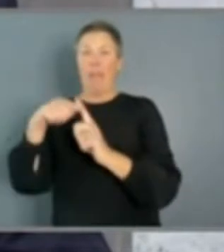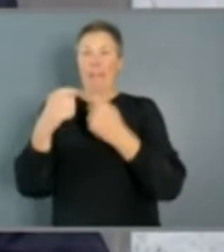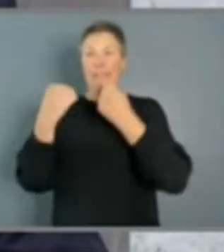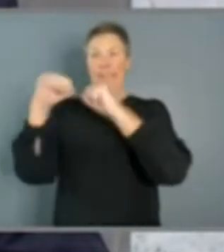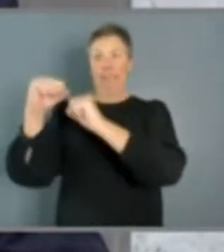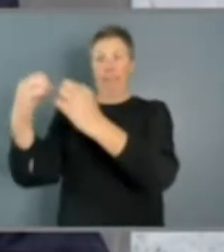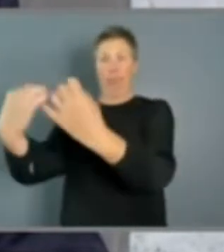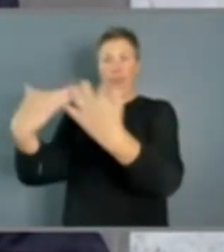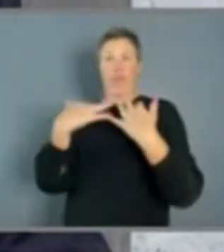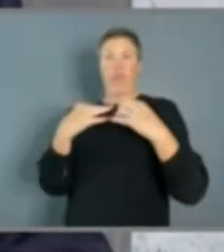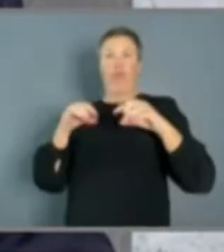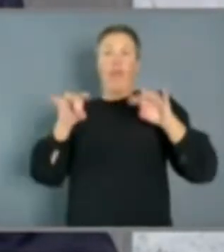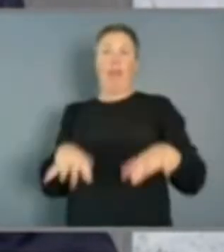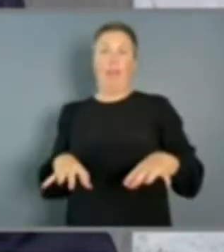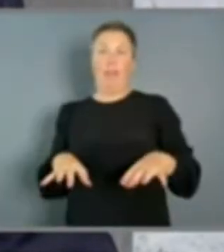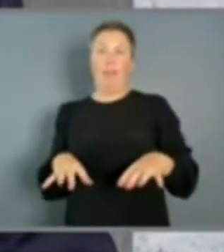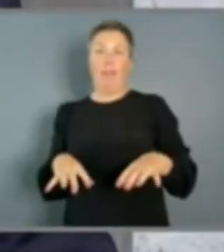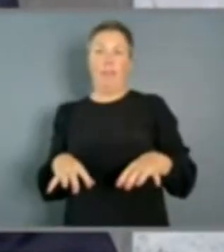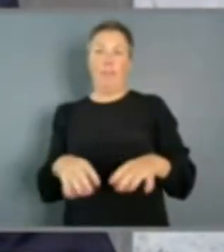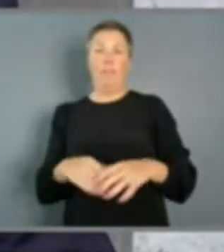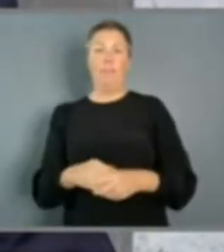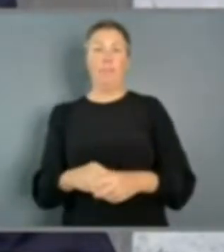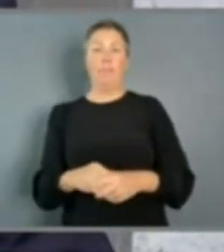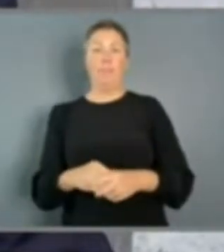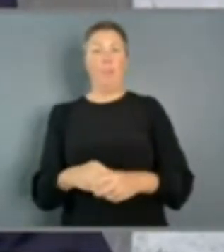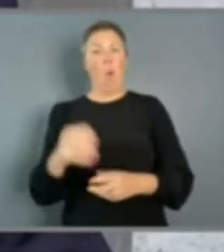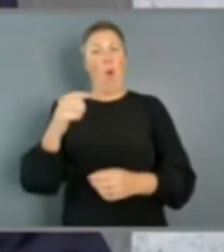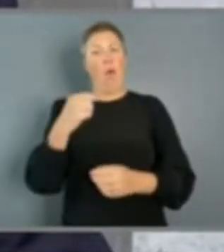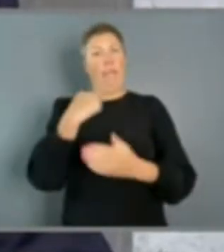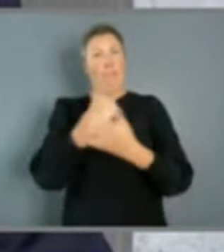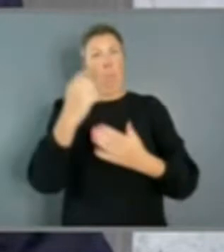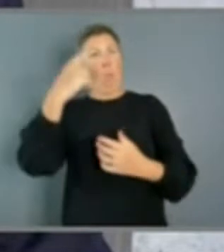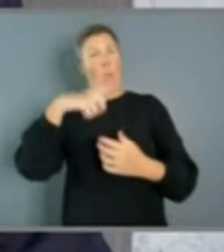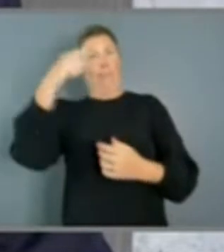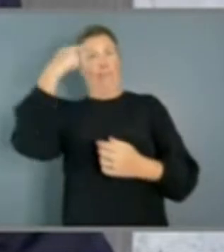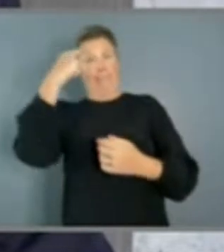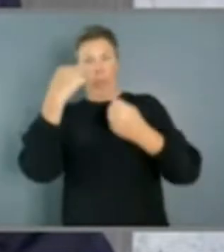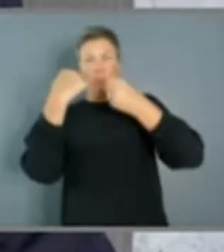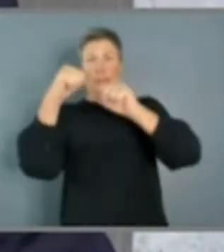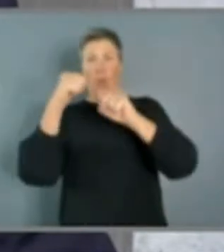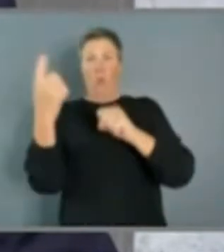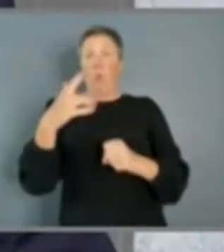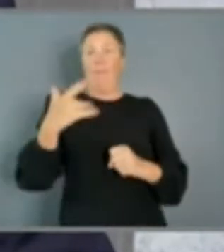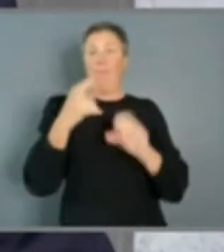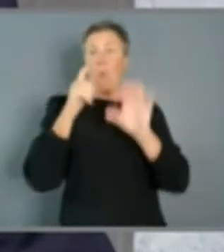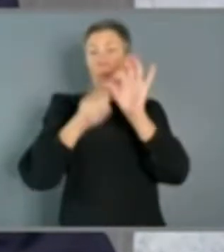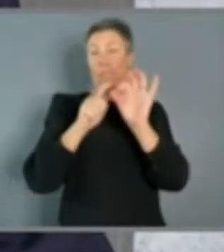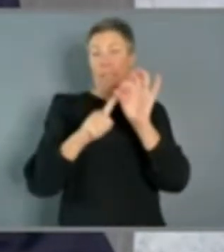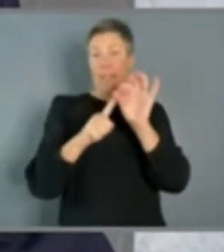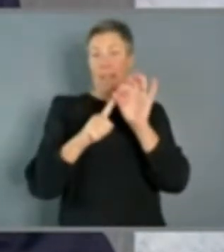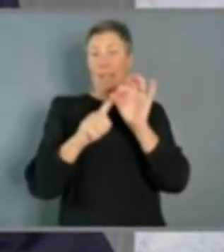from Papua New Guinea to Australia, and in particular protect Queenslanders. Queenslanders, particularly in North Queensland, are most at risk from